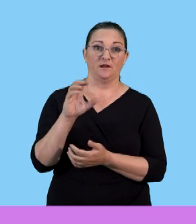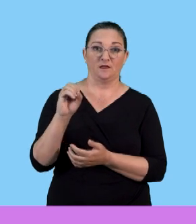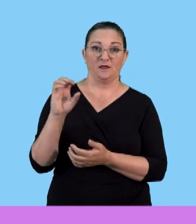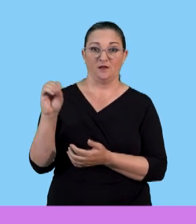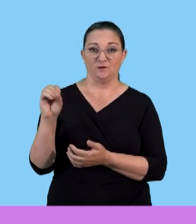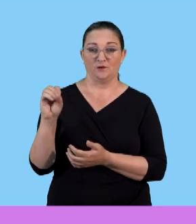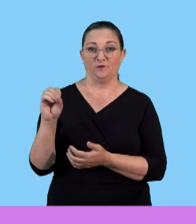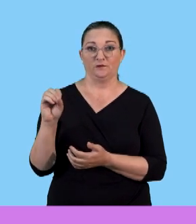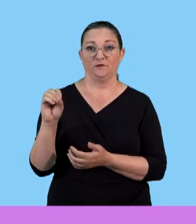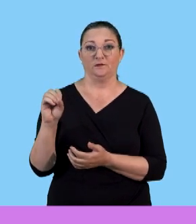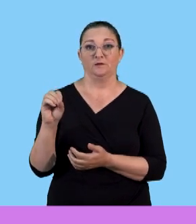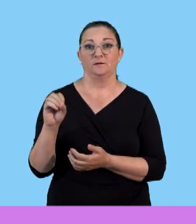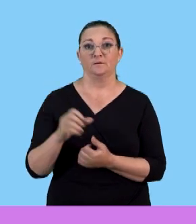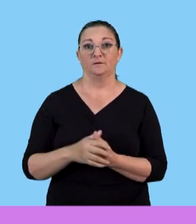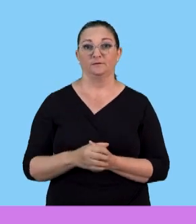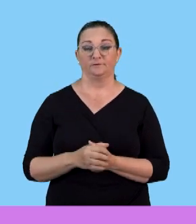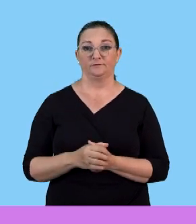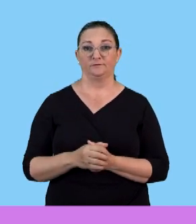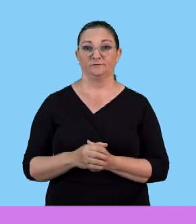17,000. So filling this up,